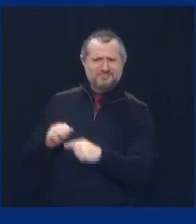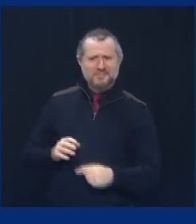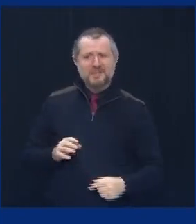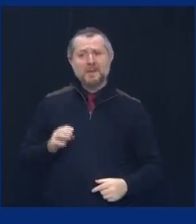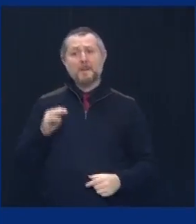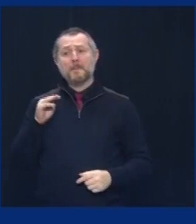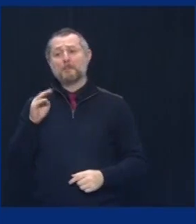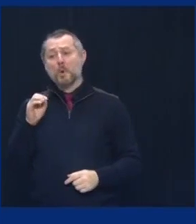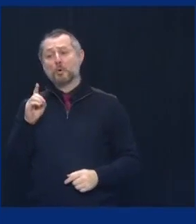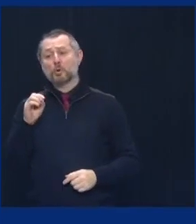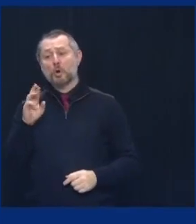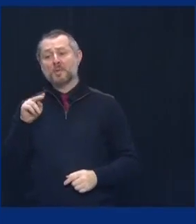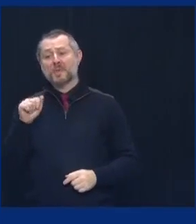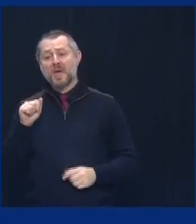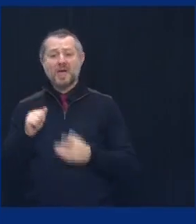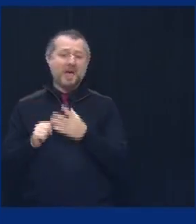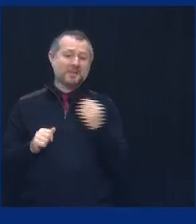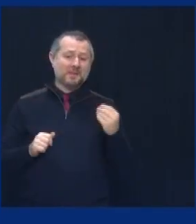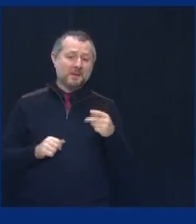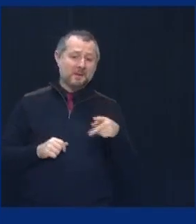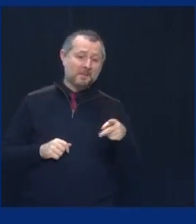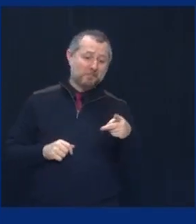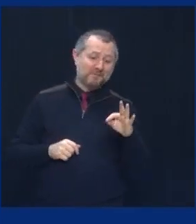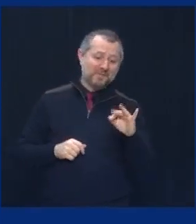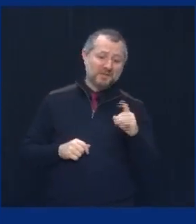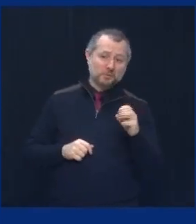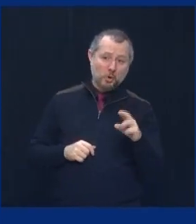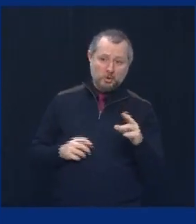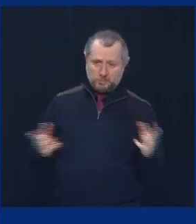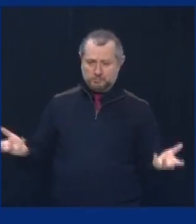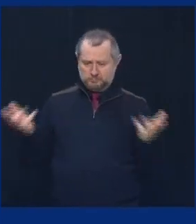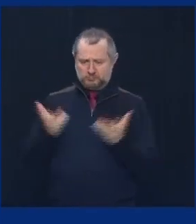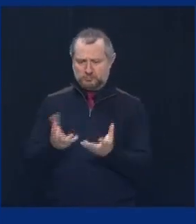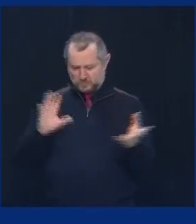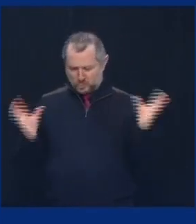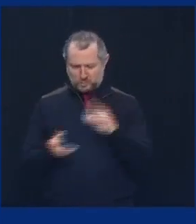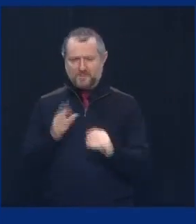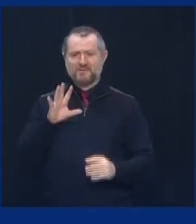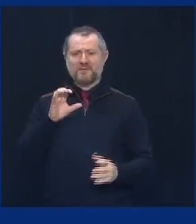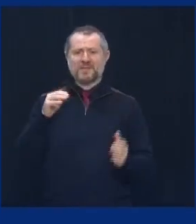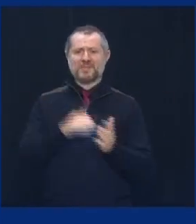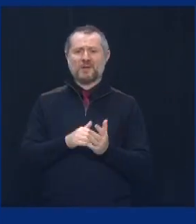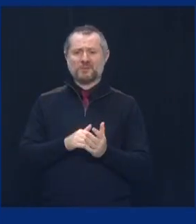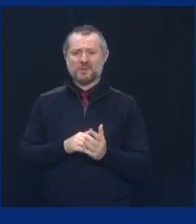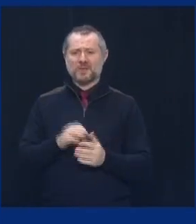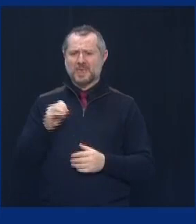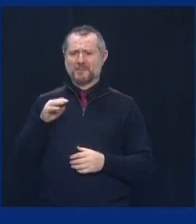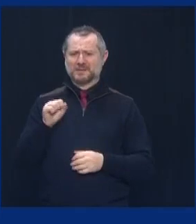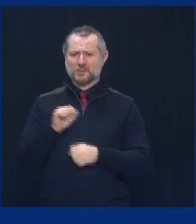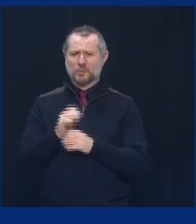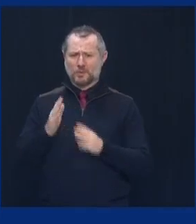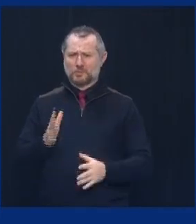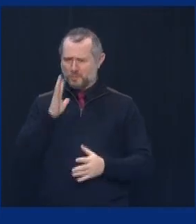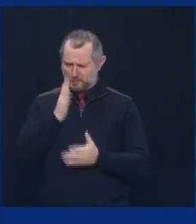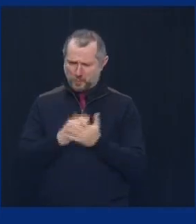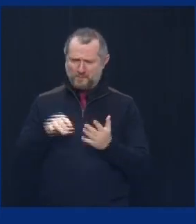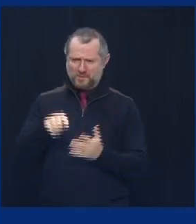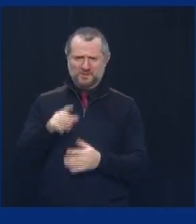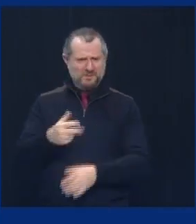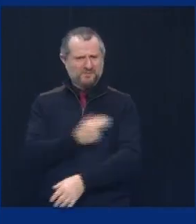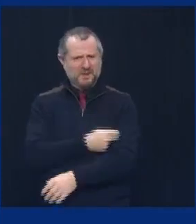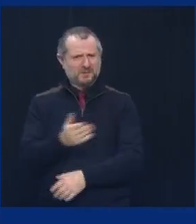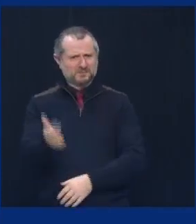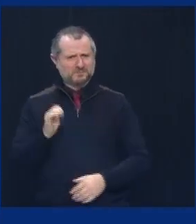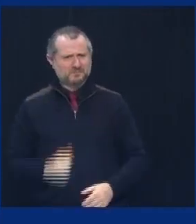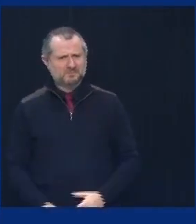and Pfizer, approximately 500,000. The EMS workers across the state will all be in that first 500. Can we